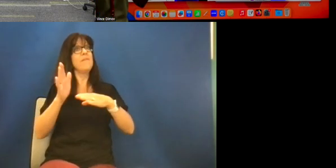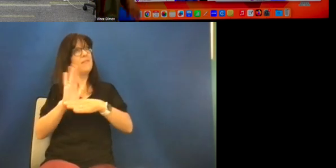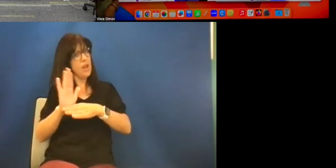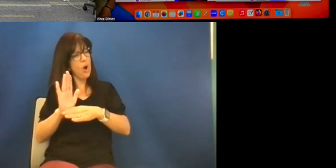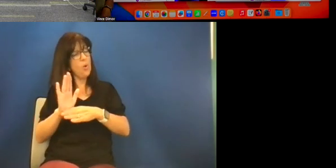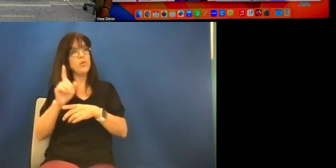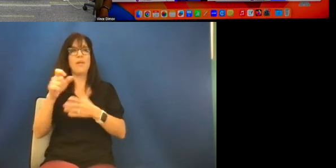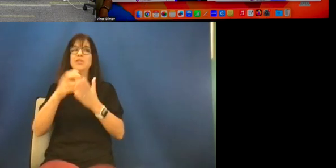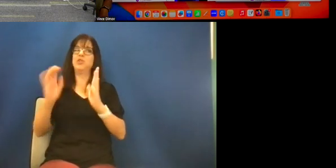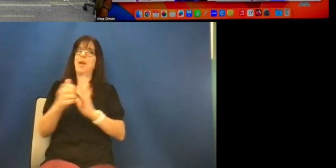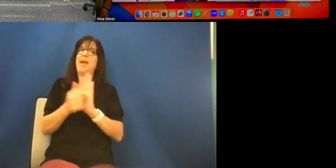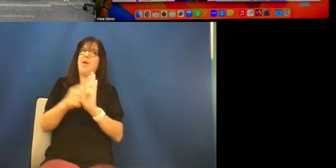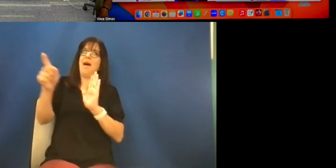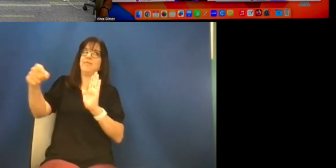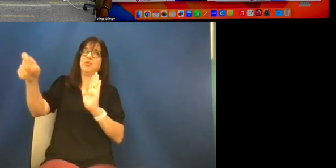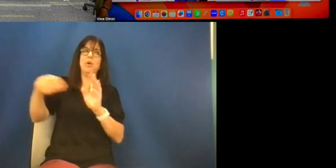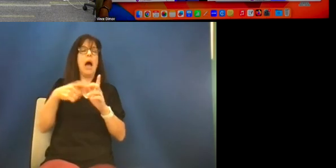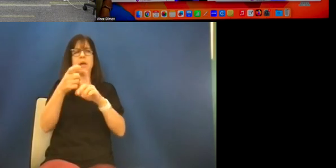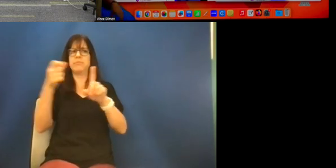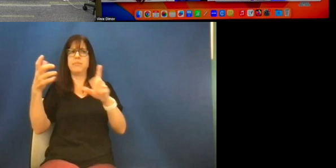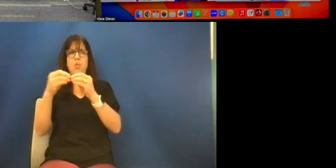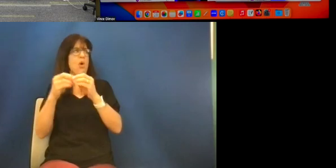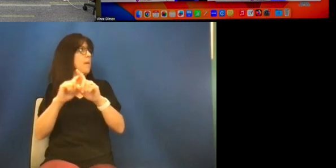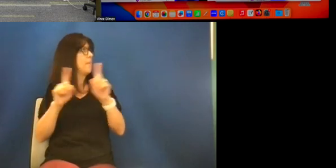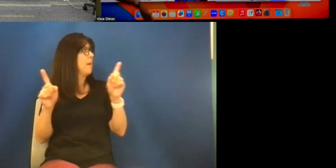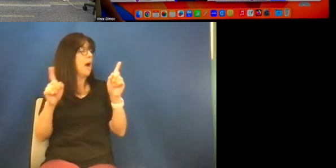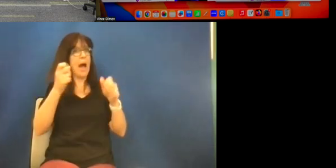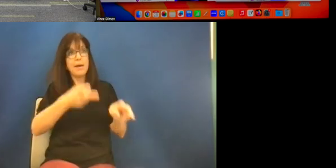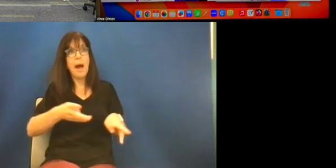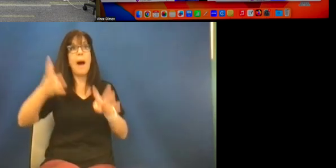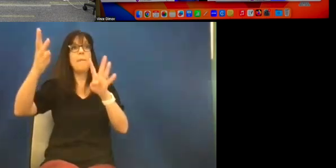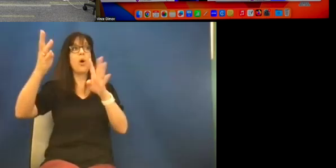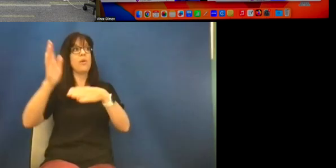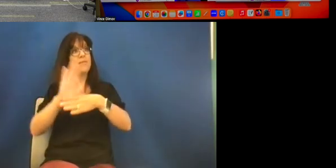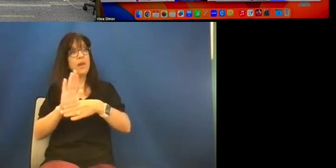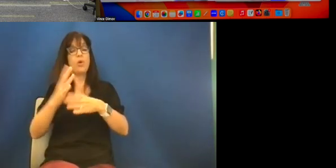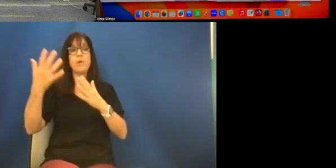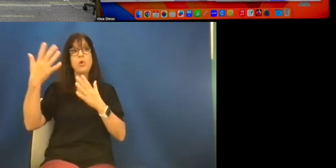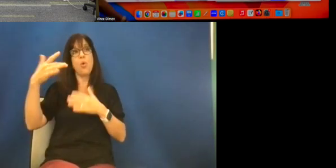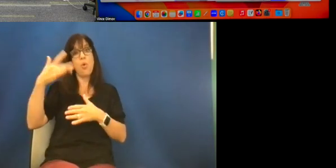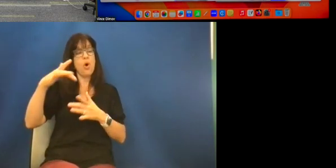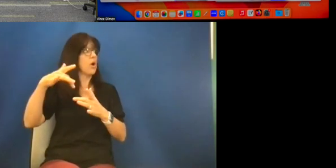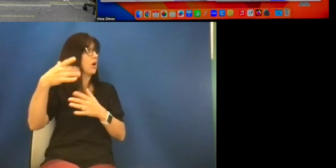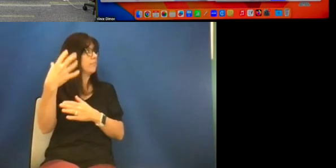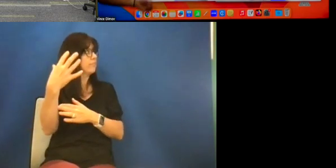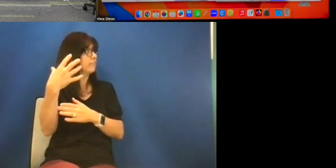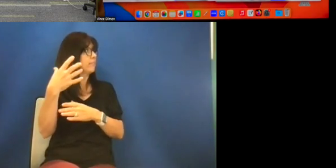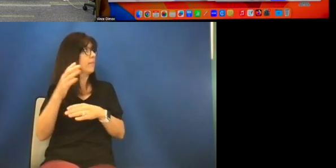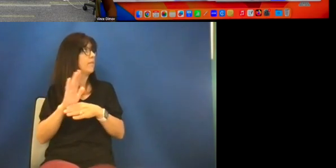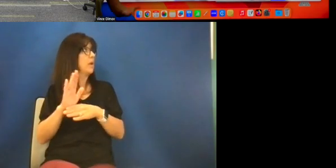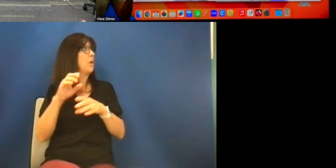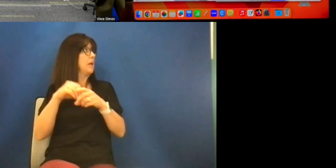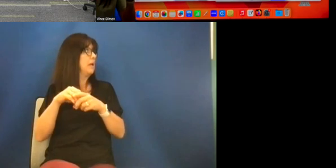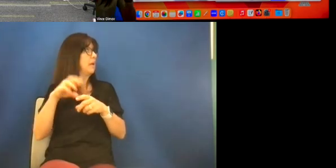have to have a student account. Anyway, I can tell you more about that if you want. But look, I can upload a video or record a video right here in